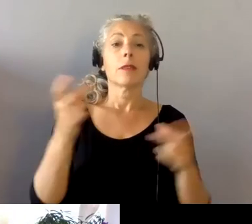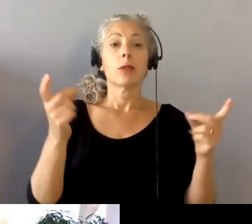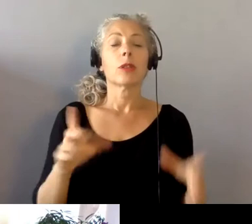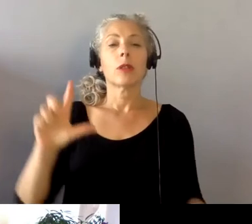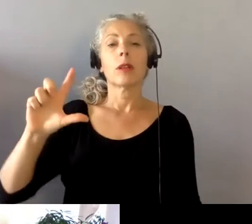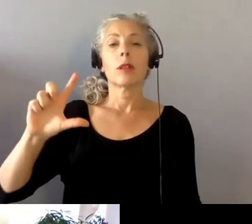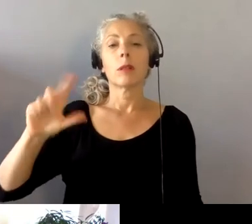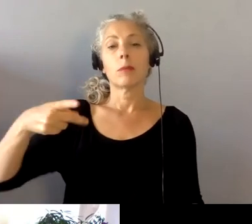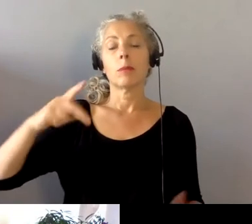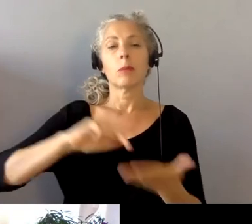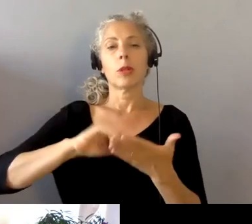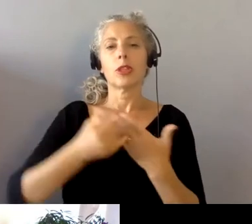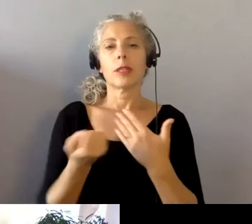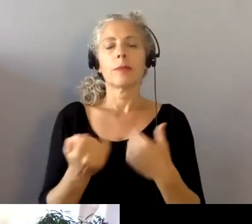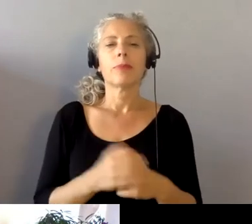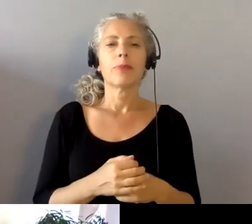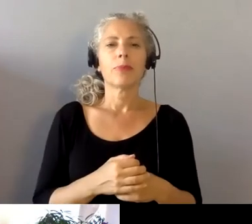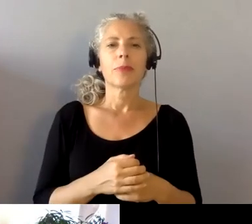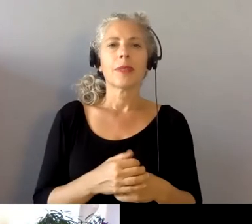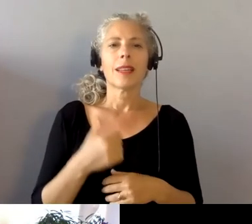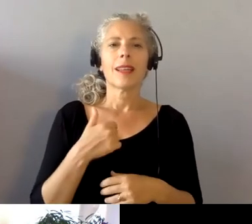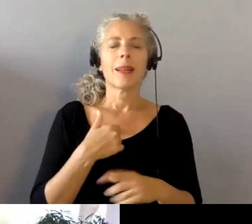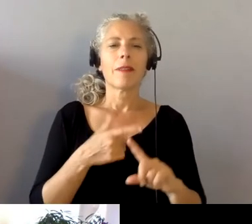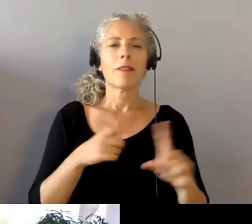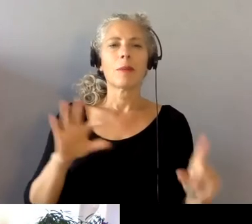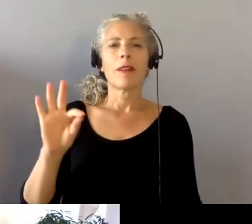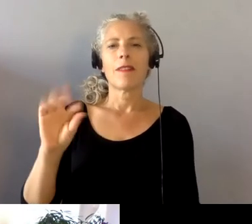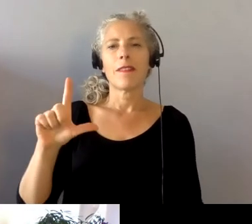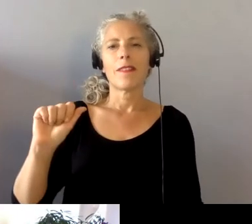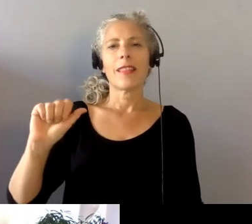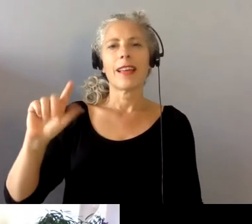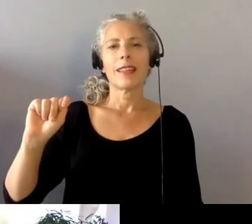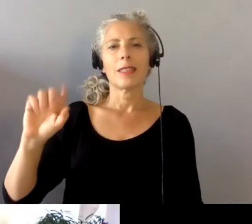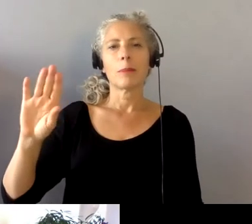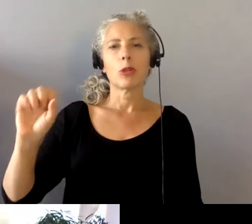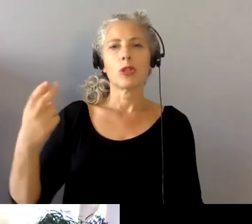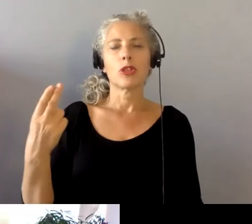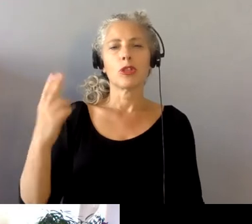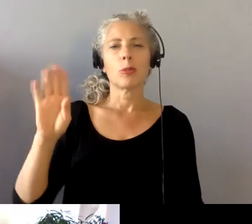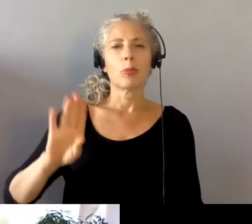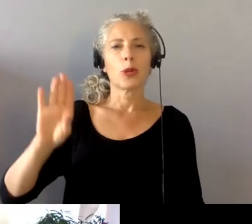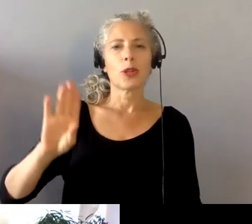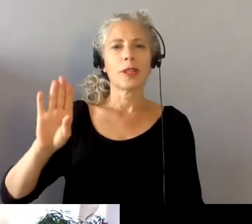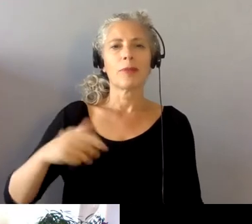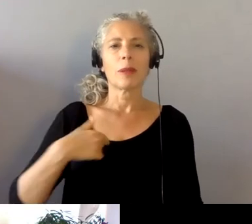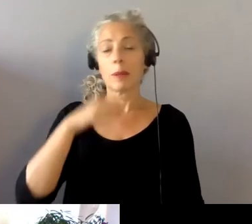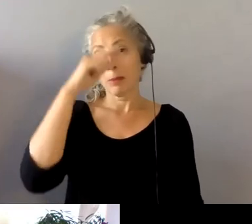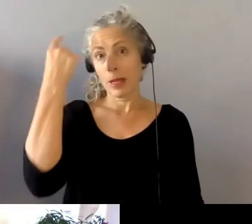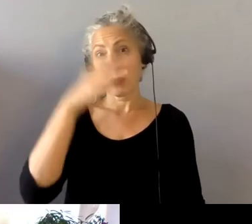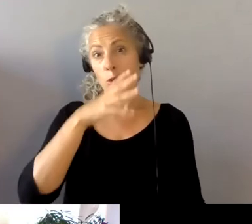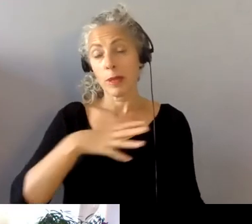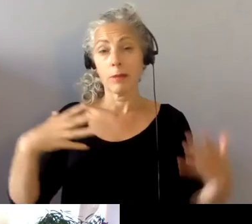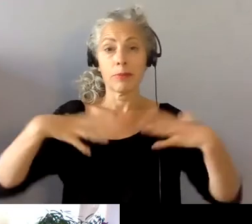Project. I am beaming in from Flatbush, Brooklyn, which is Lenape land. I am a Black woman